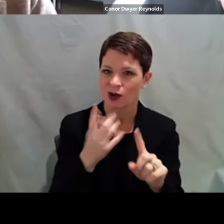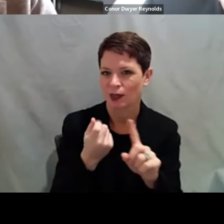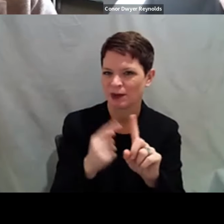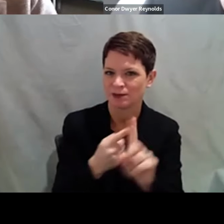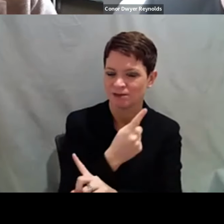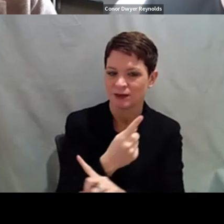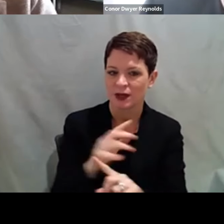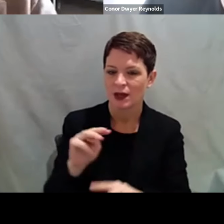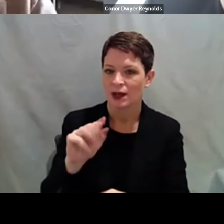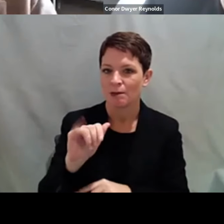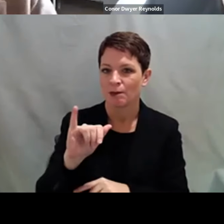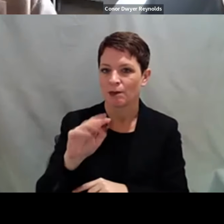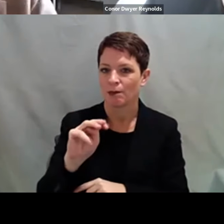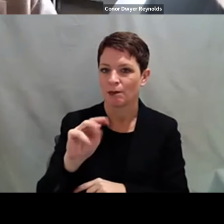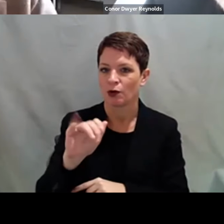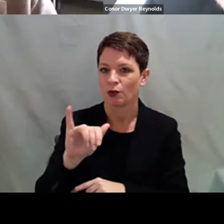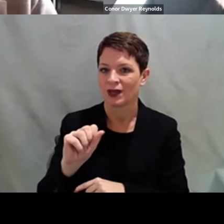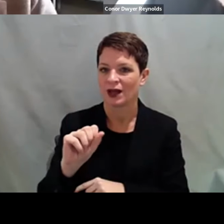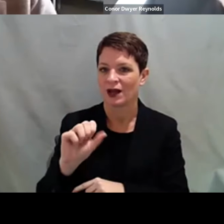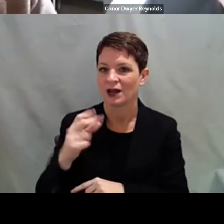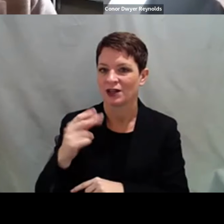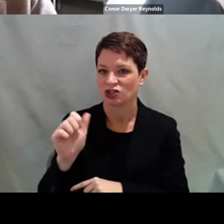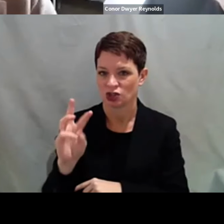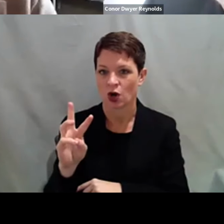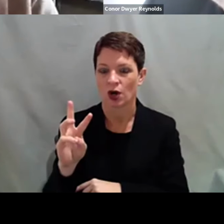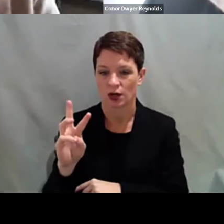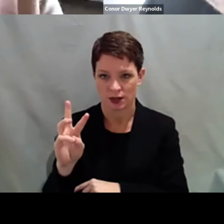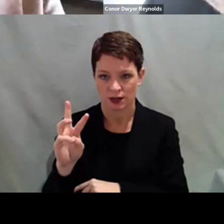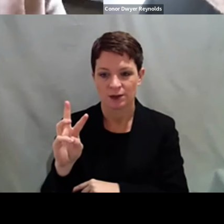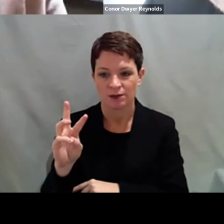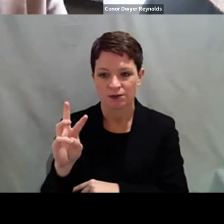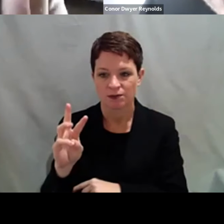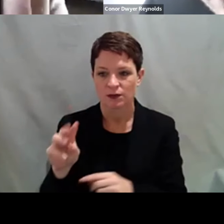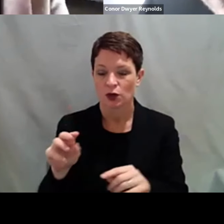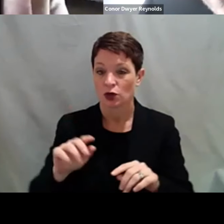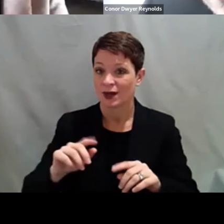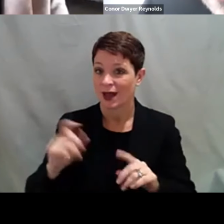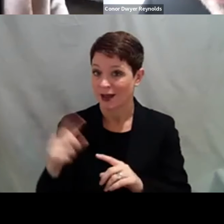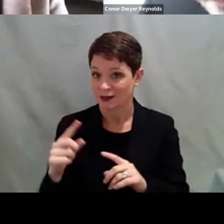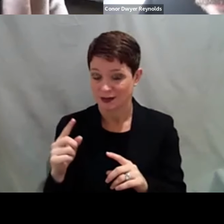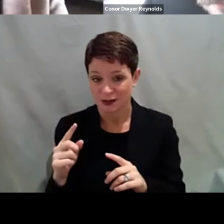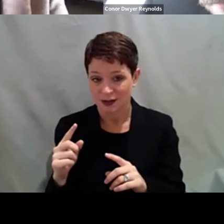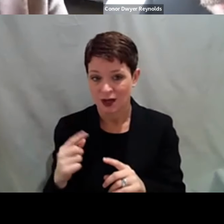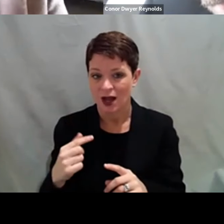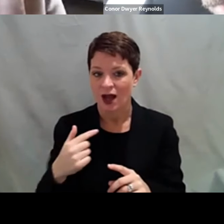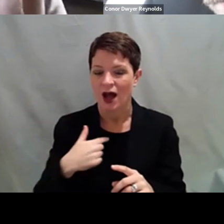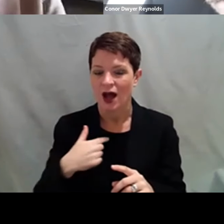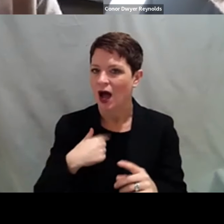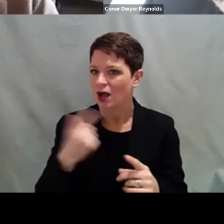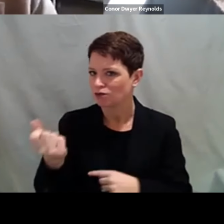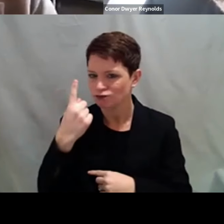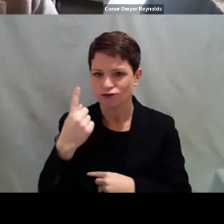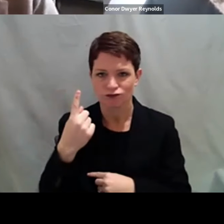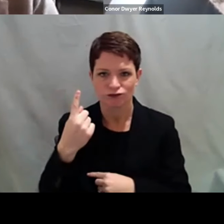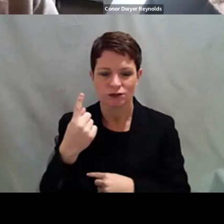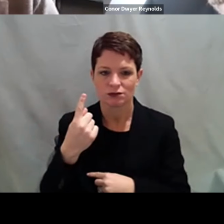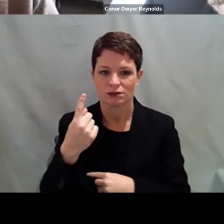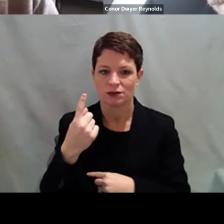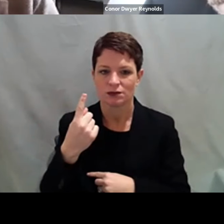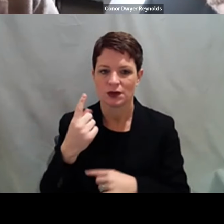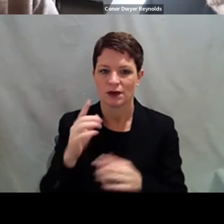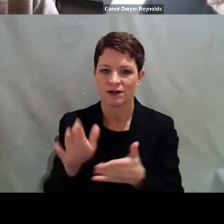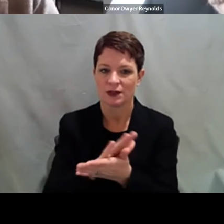Maria Shah, forgive me if I mispronounced that, writes, I totally resonate with the argument of employing